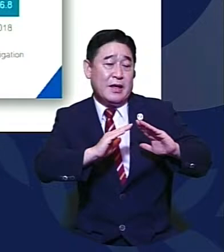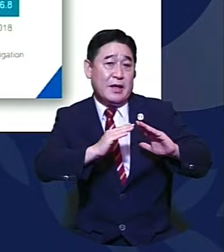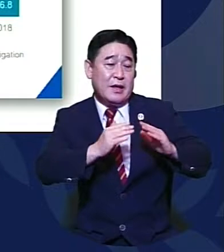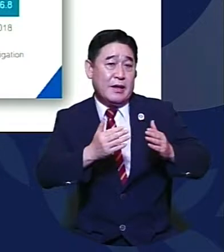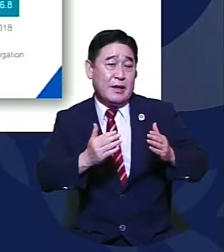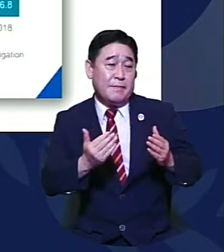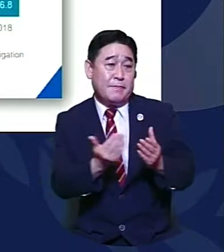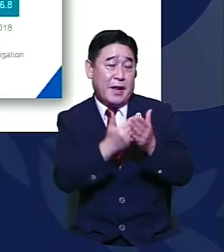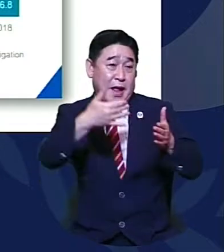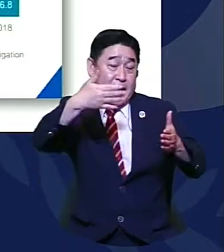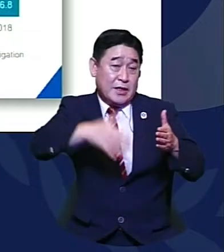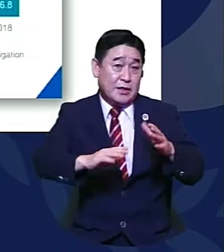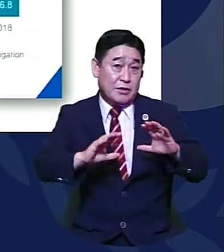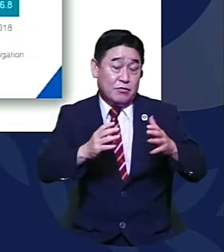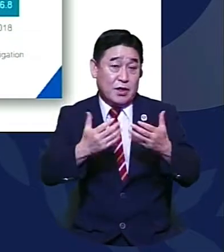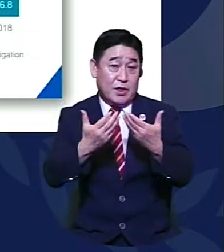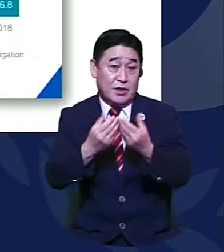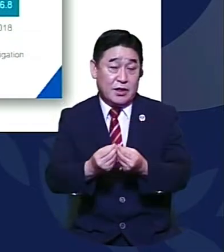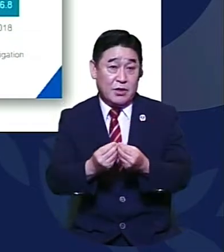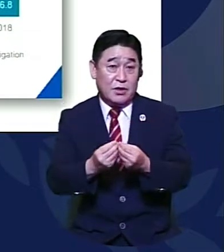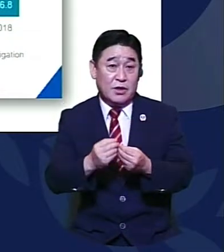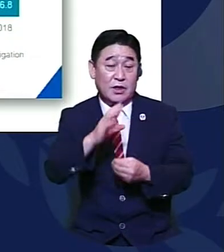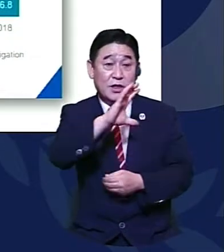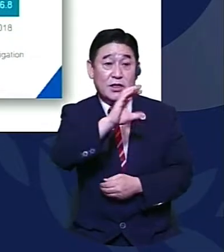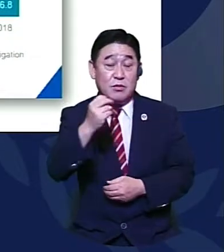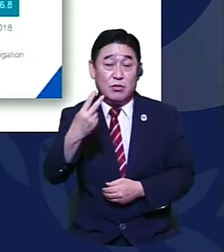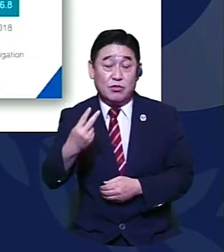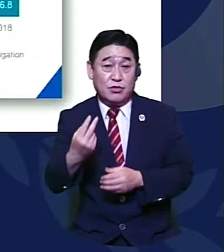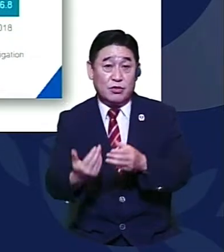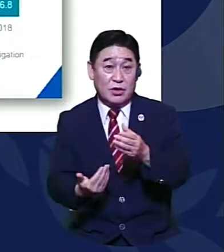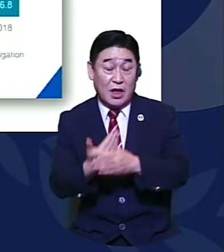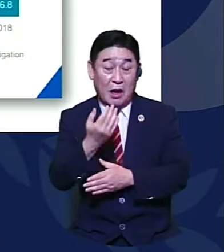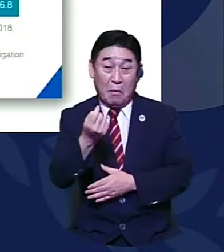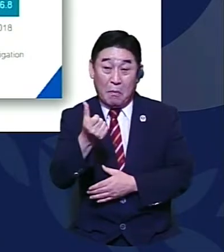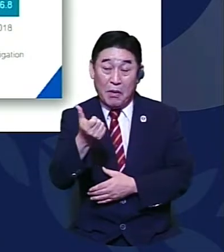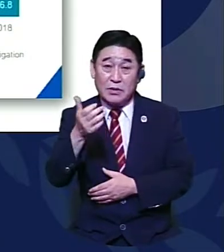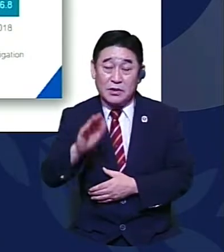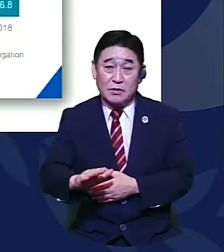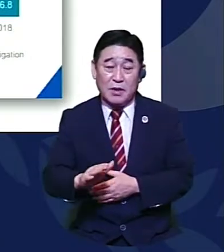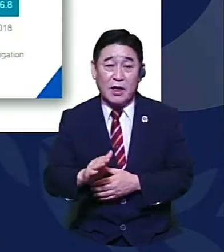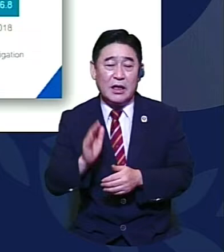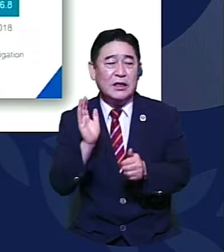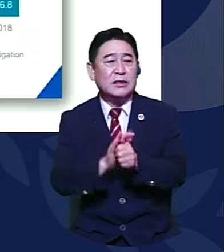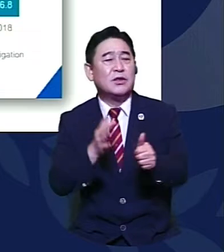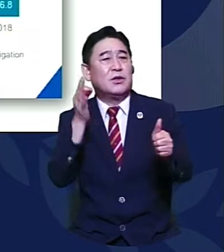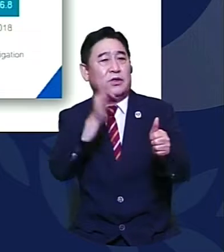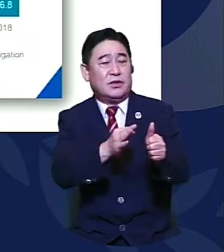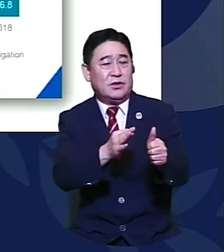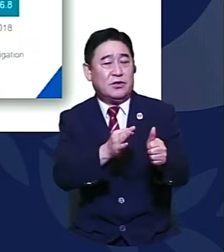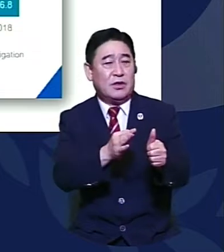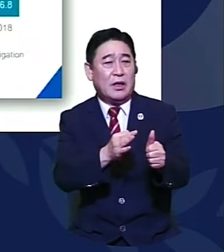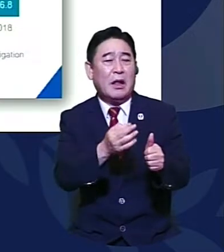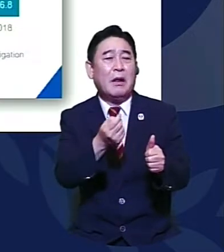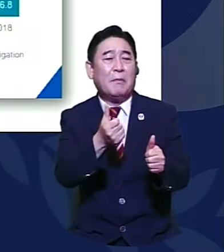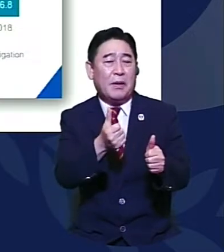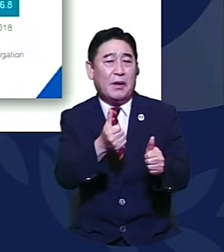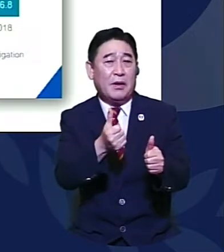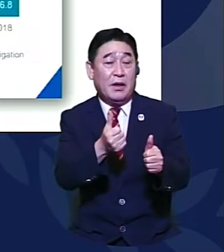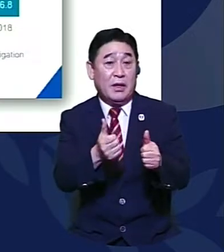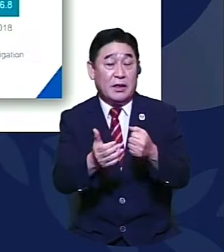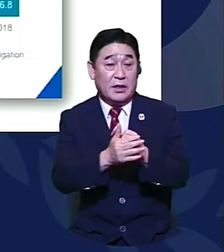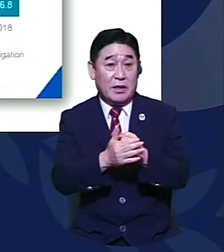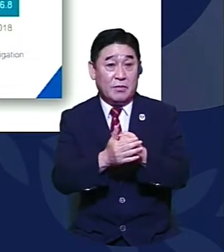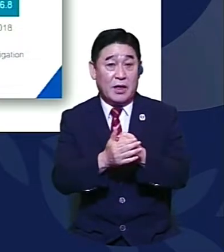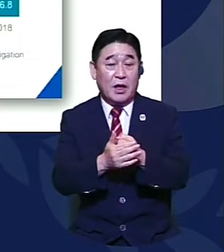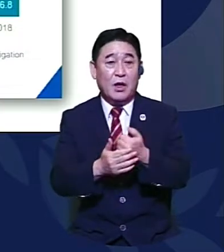of money going to them for adaptation is relatively small. The target is often to have 50-50%,